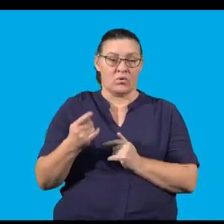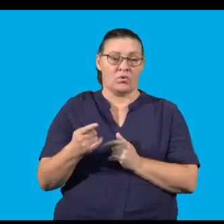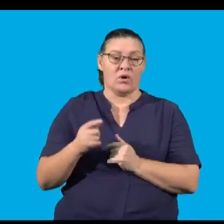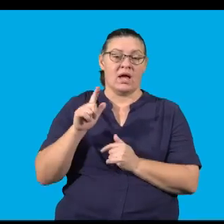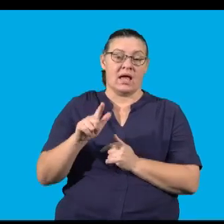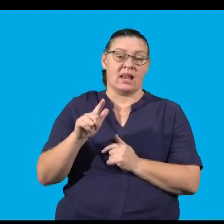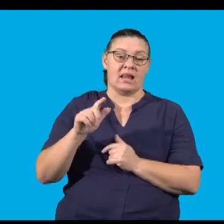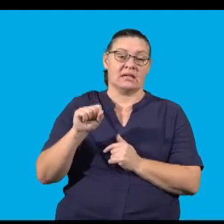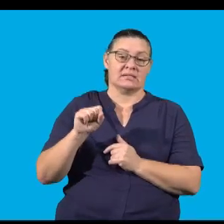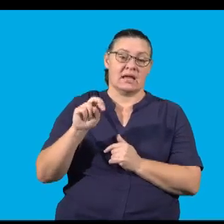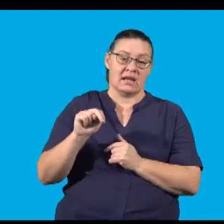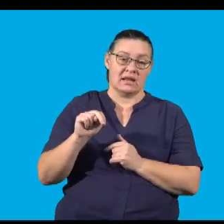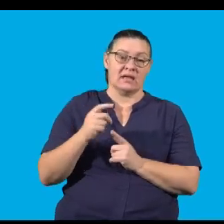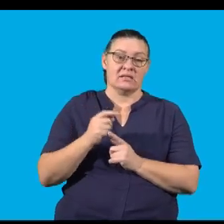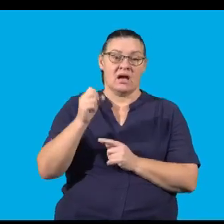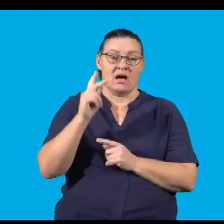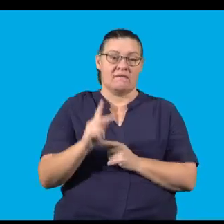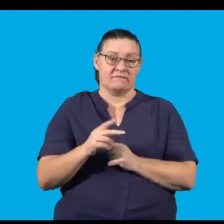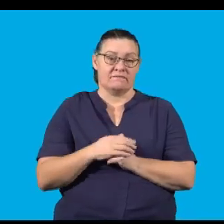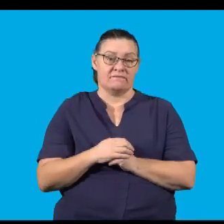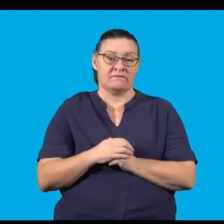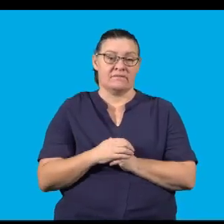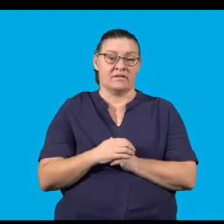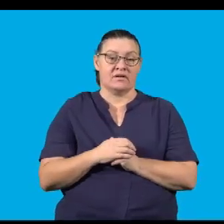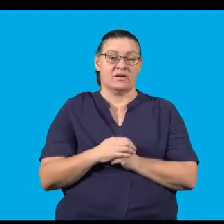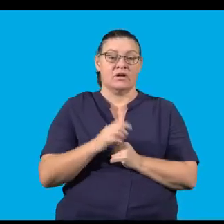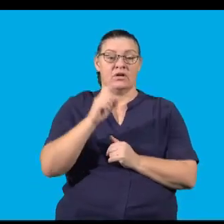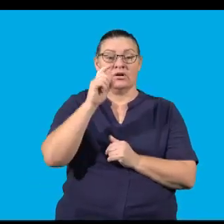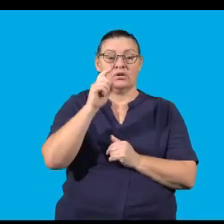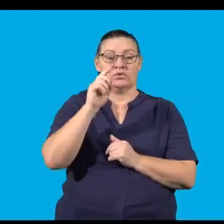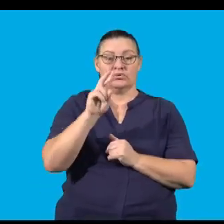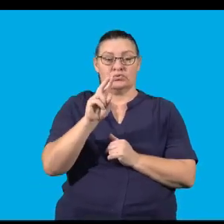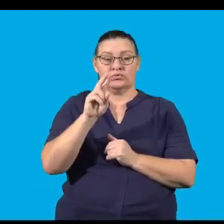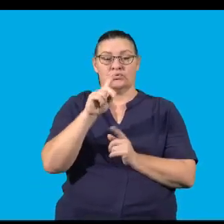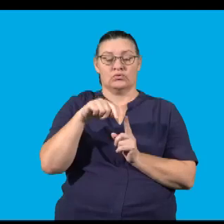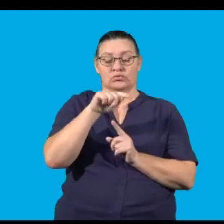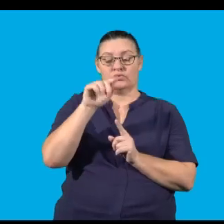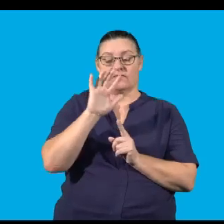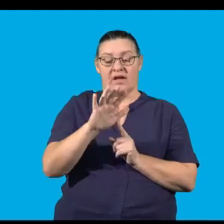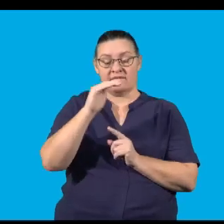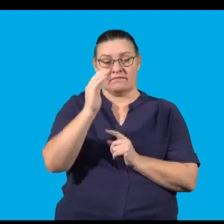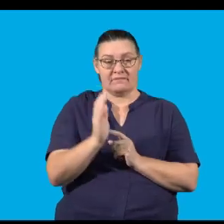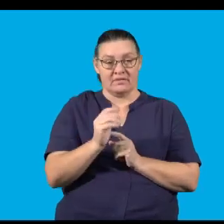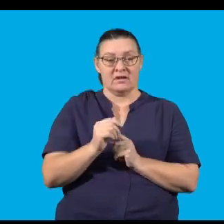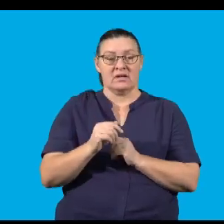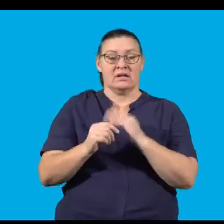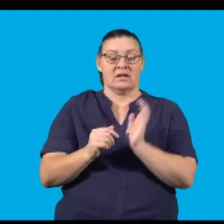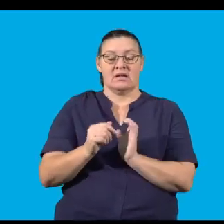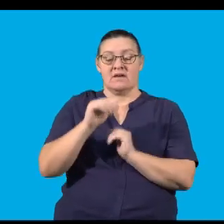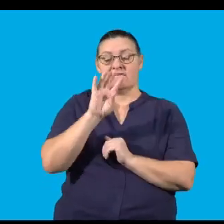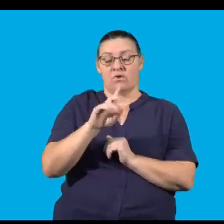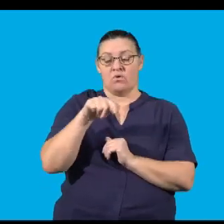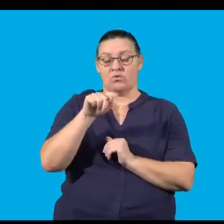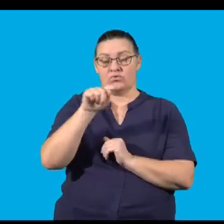LSN is going to be a half into 2 root 5 times 4 root 5,